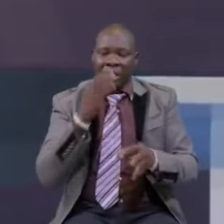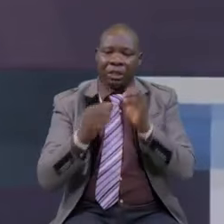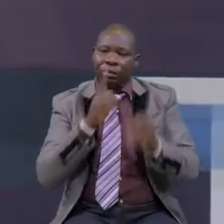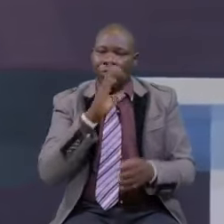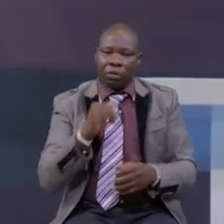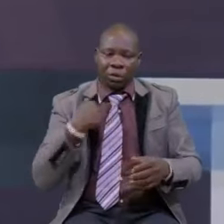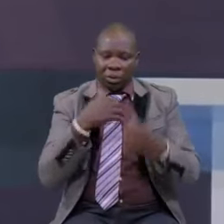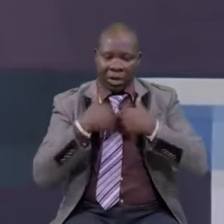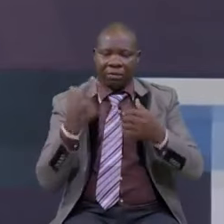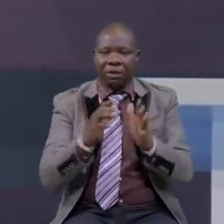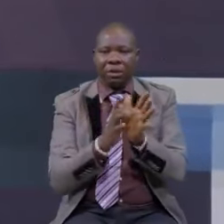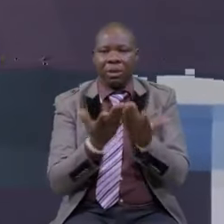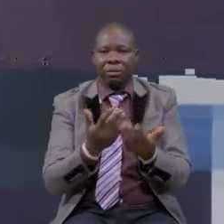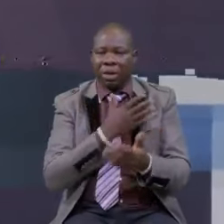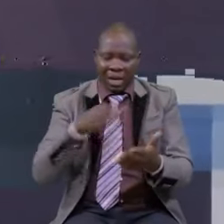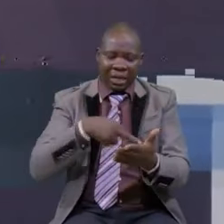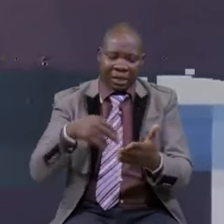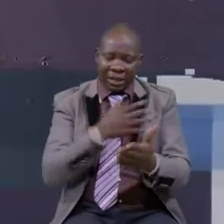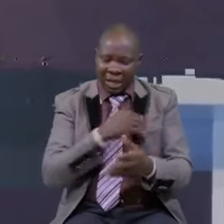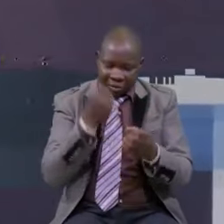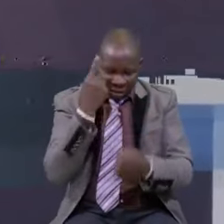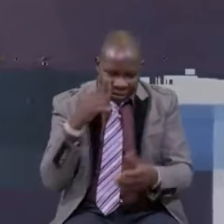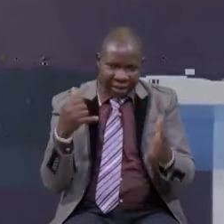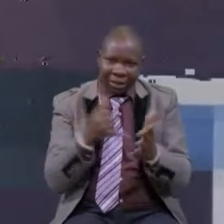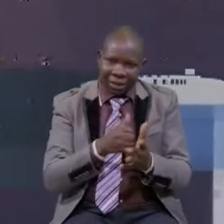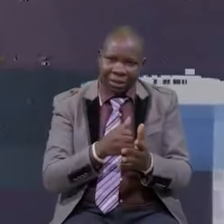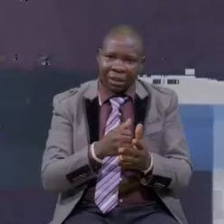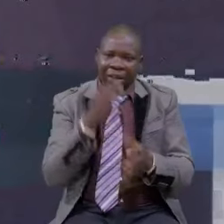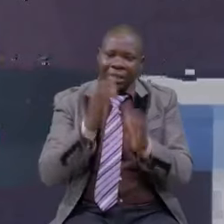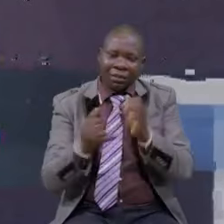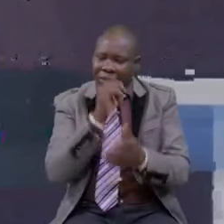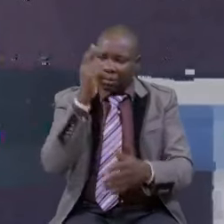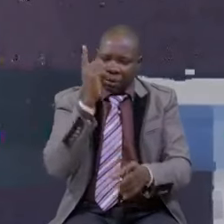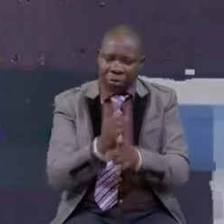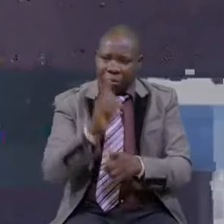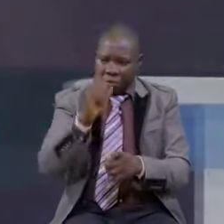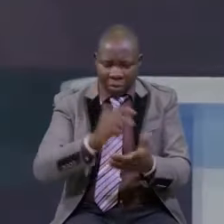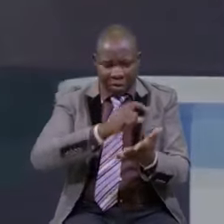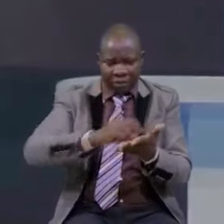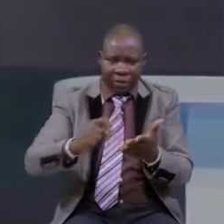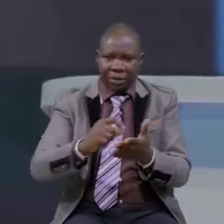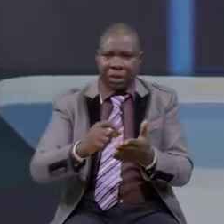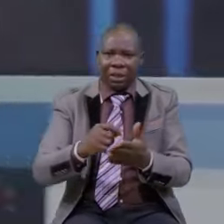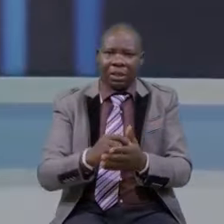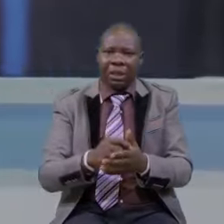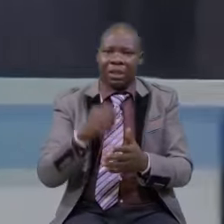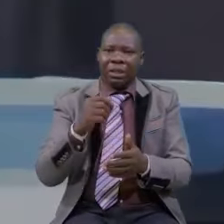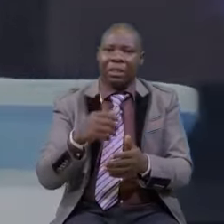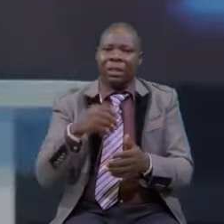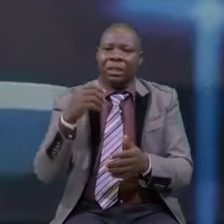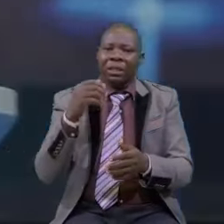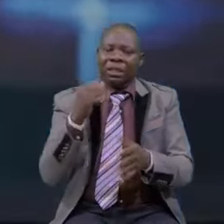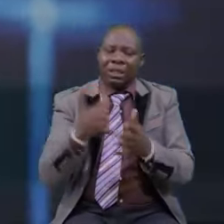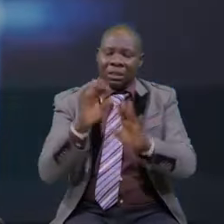if it's one verse of scripture that you read, there's enough life there, there's enough power power there. The strength there. It gives